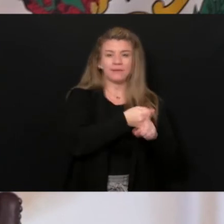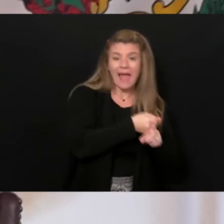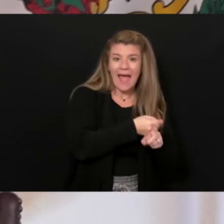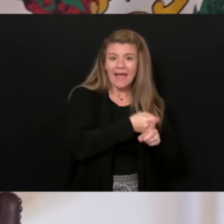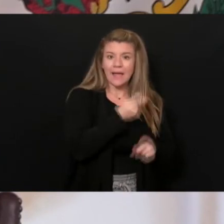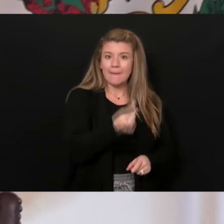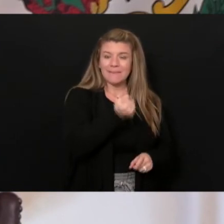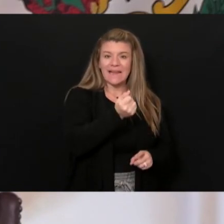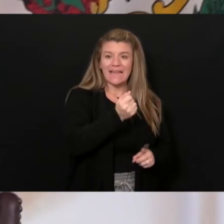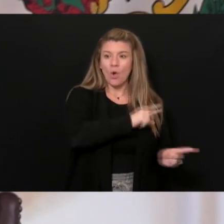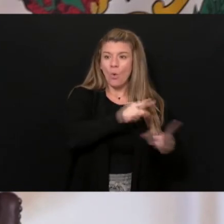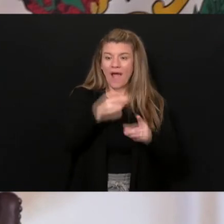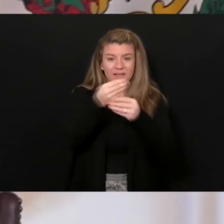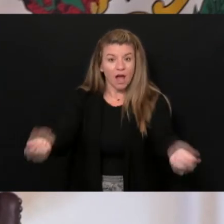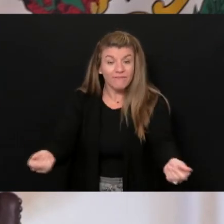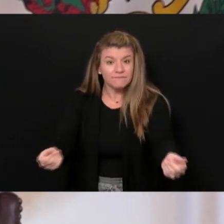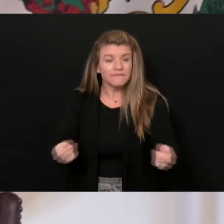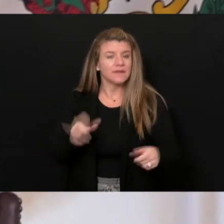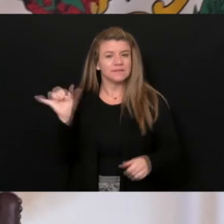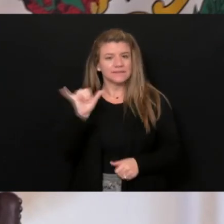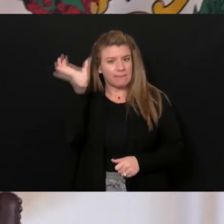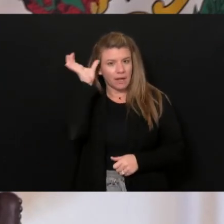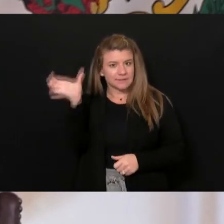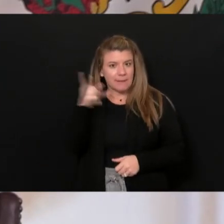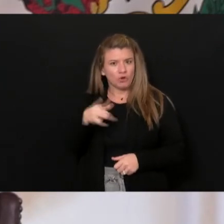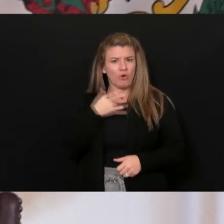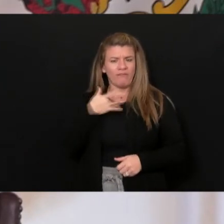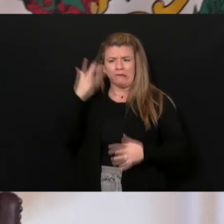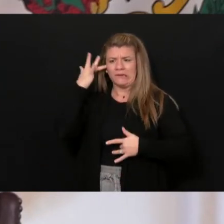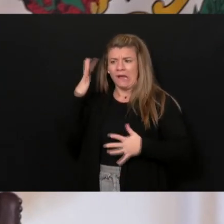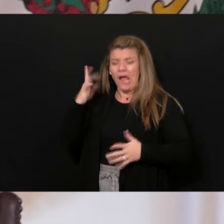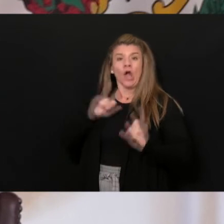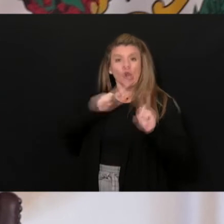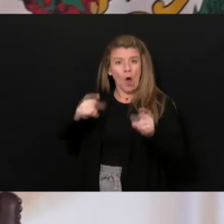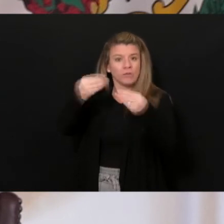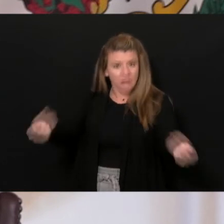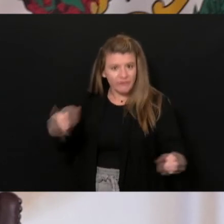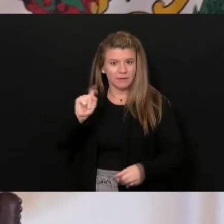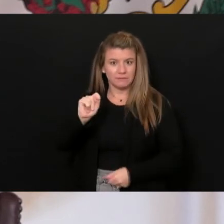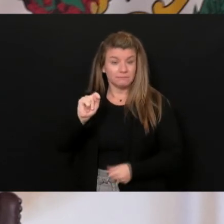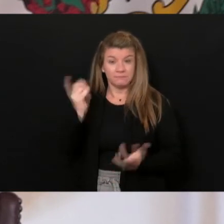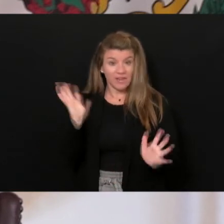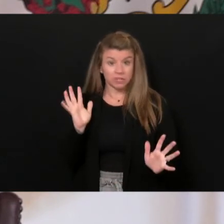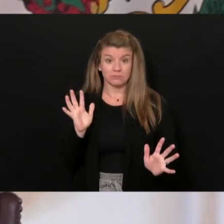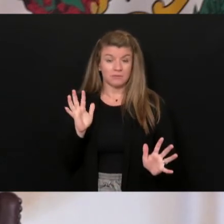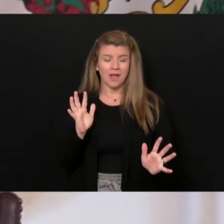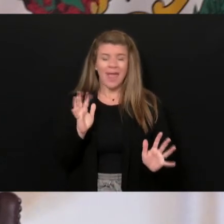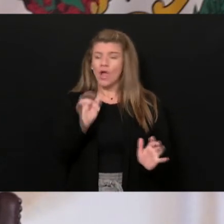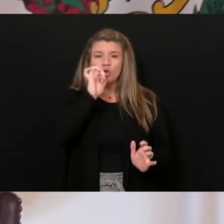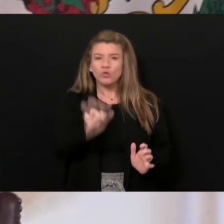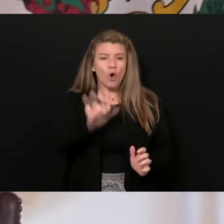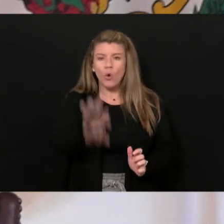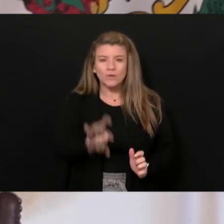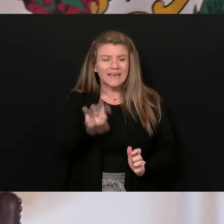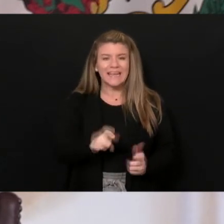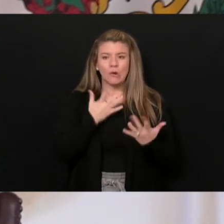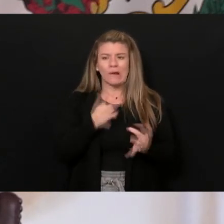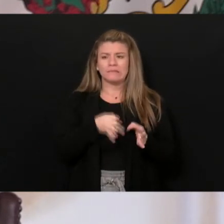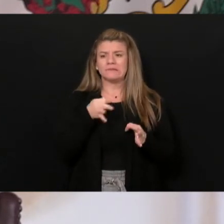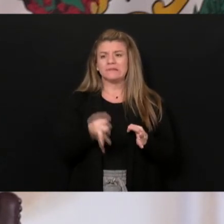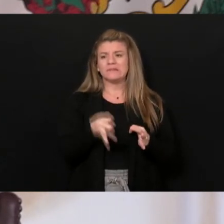need to run to the fire and get tested. That's all there is to it. You do not need to put this off